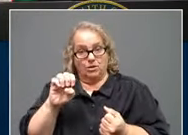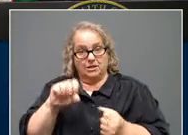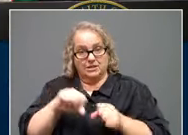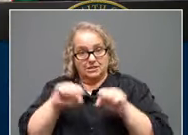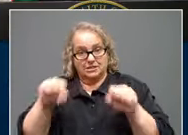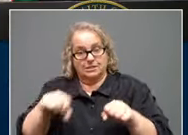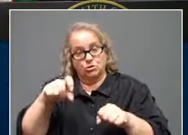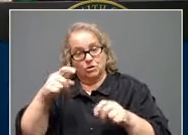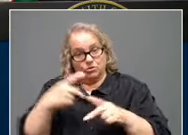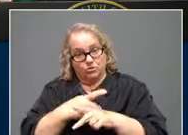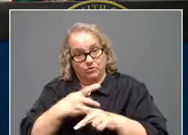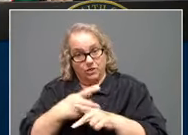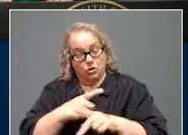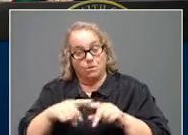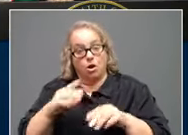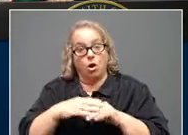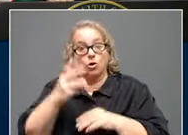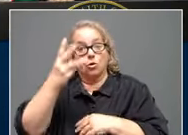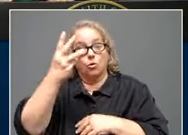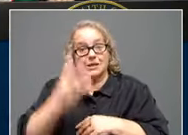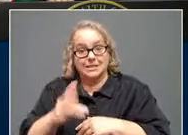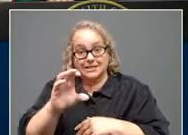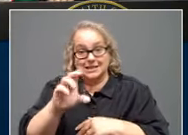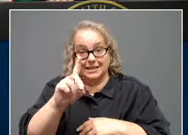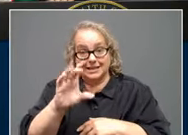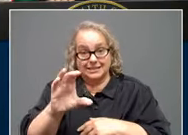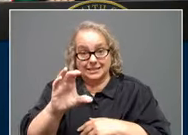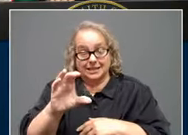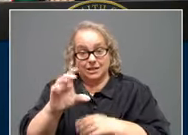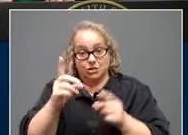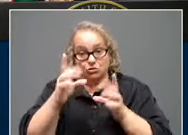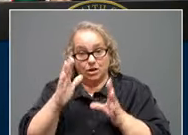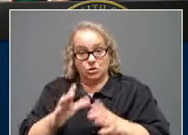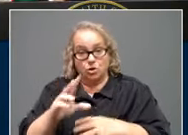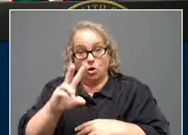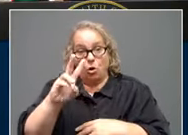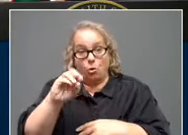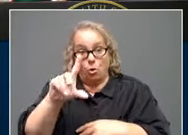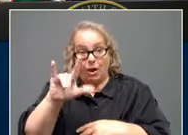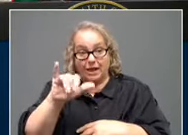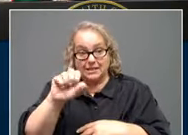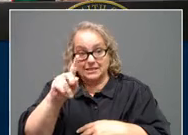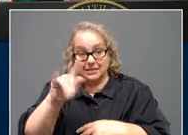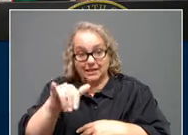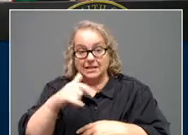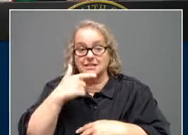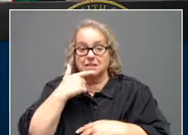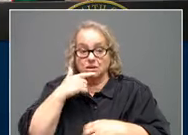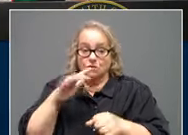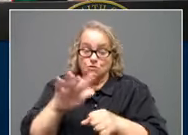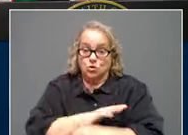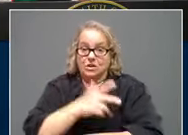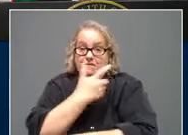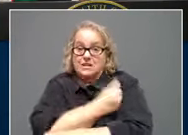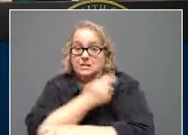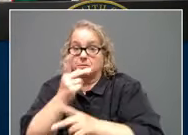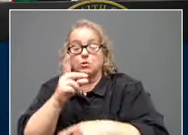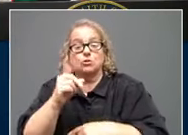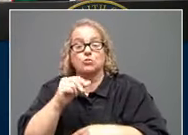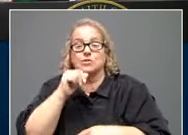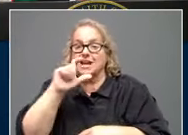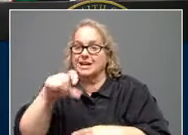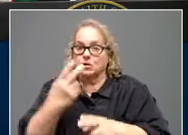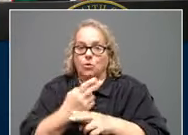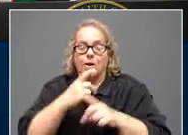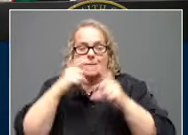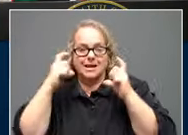in. But on Wednesday, CDC director Walensky reconfirmed that fully vaccinated people do not need to wear masks in